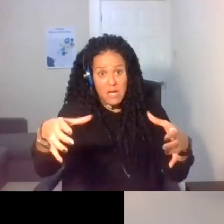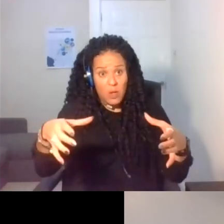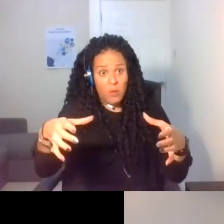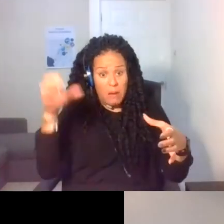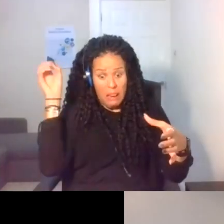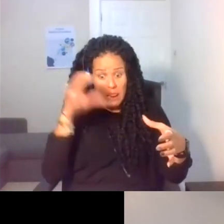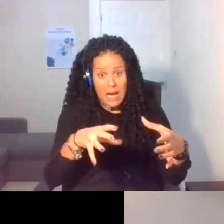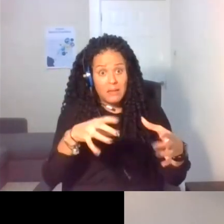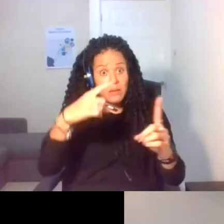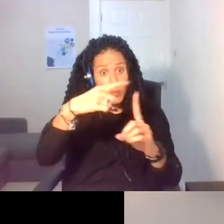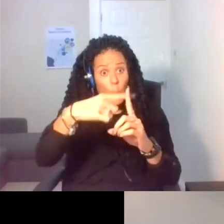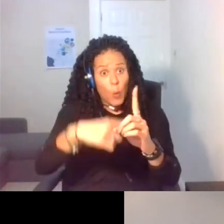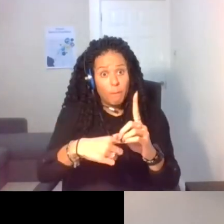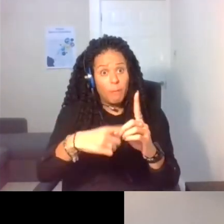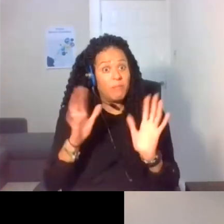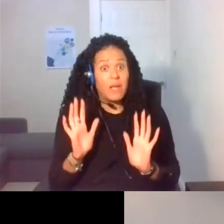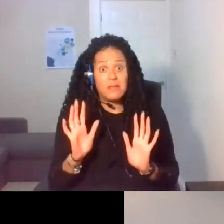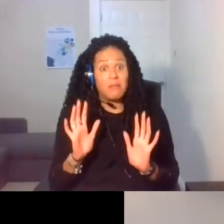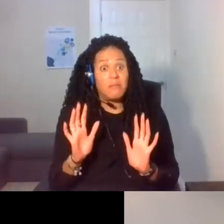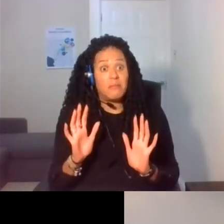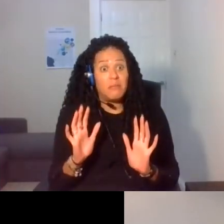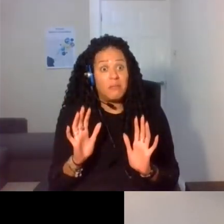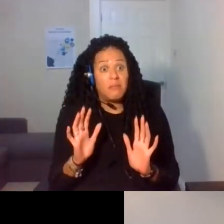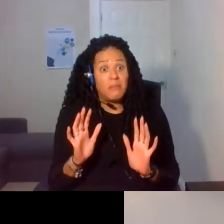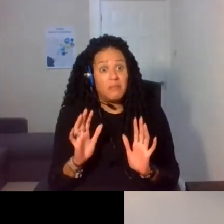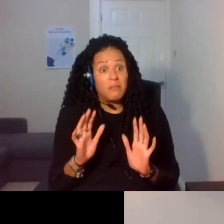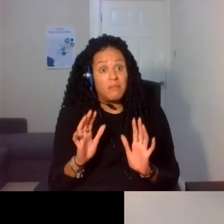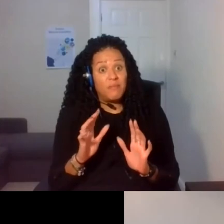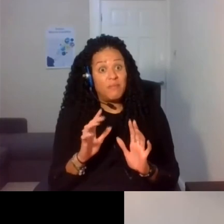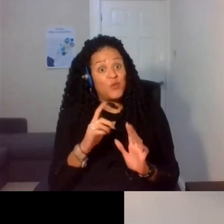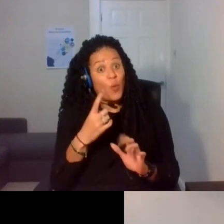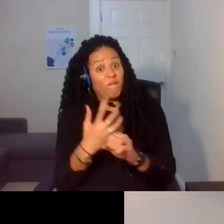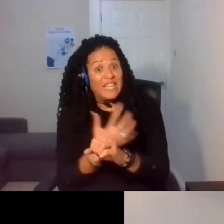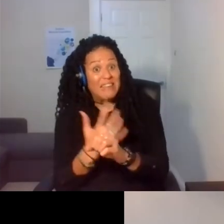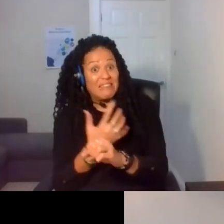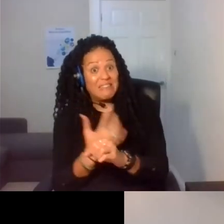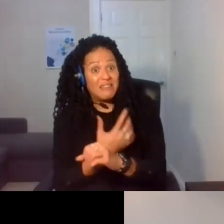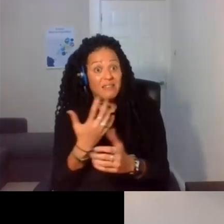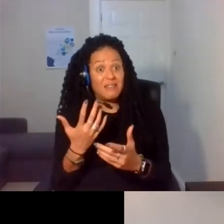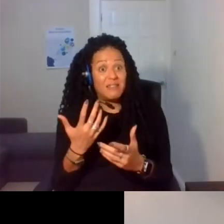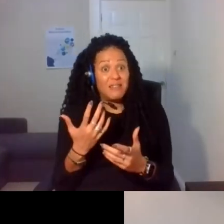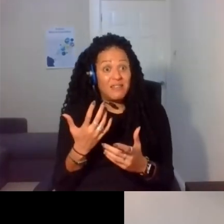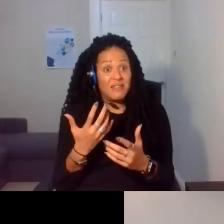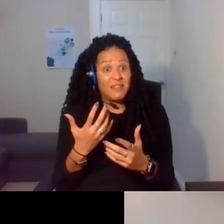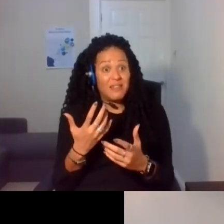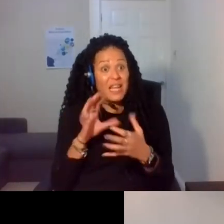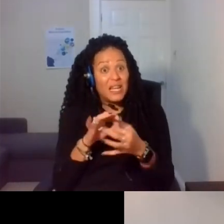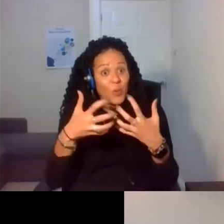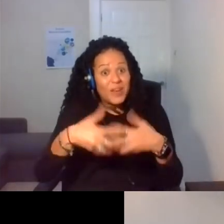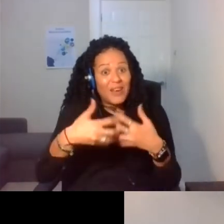cool them down and manipulate them. And just that, the physics behind the technology that is used